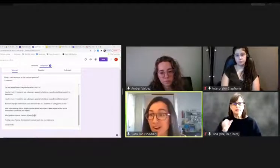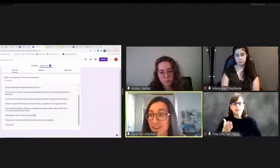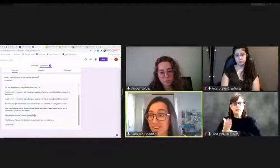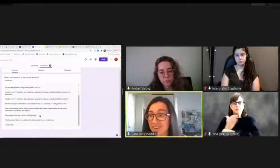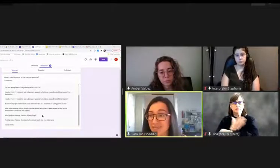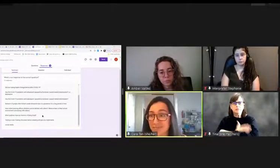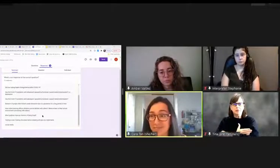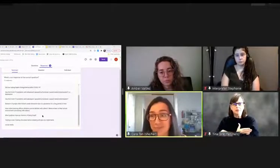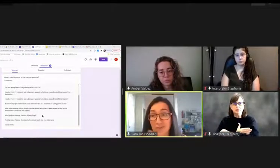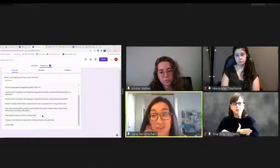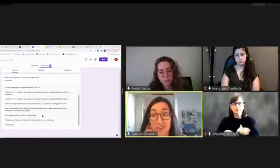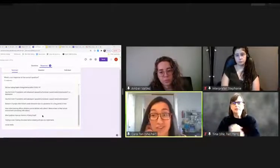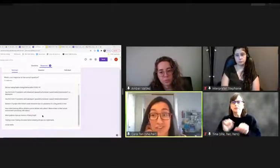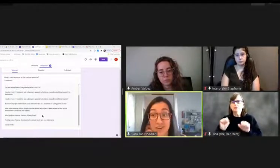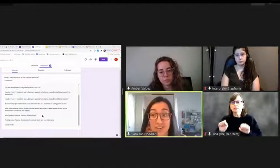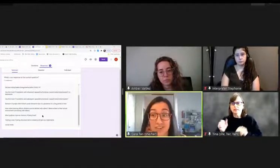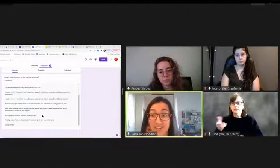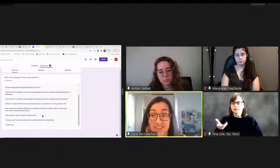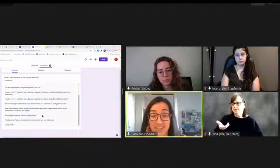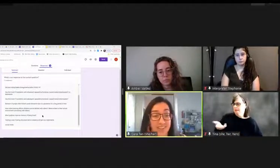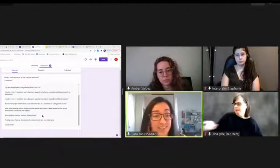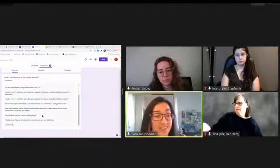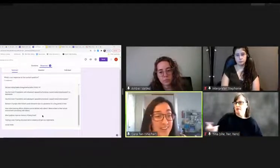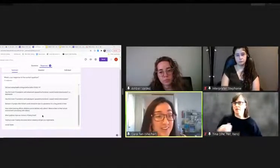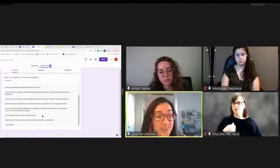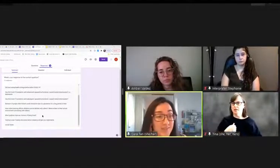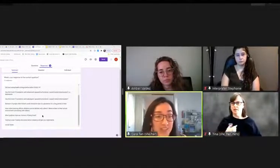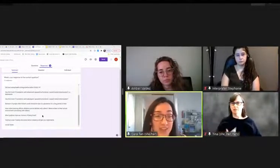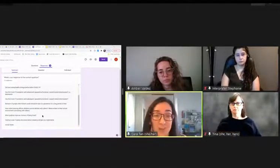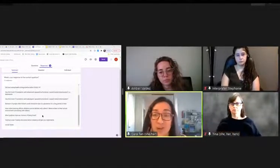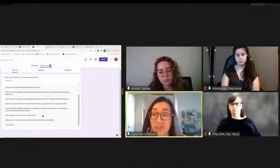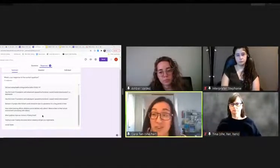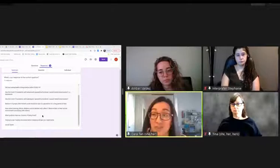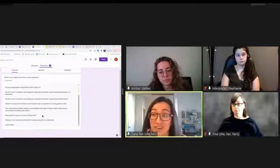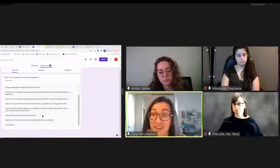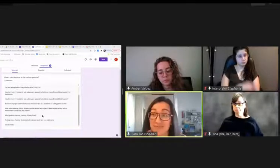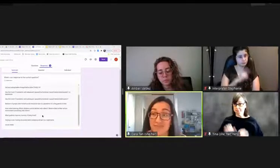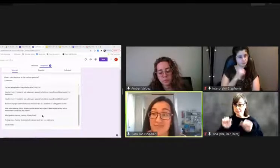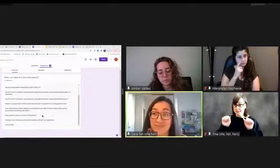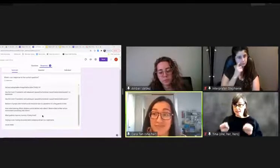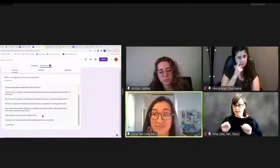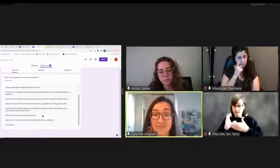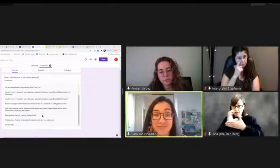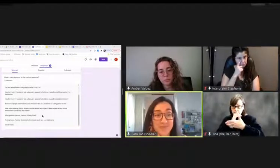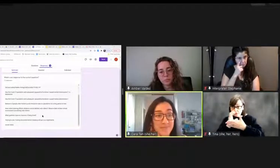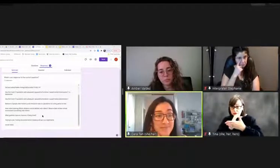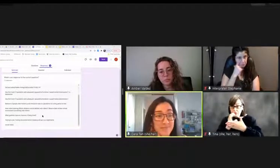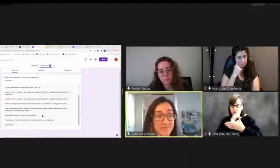being hired? Really interesting question. Can we observe that?